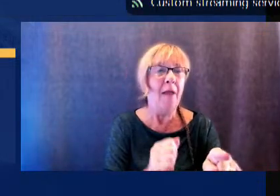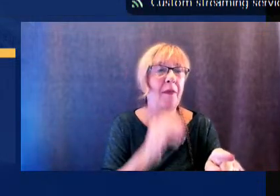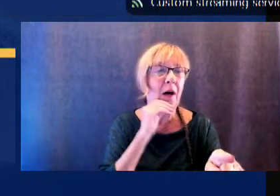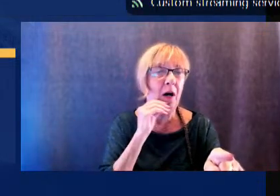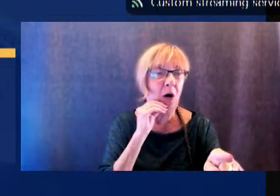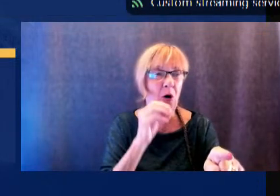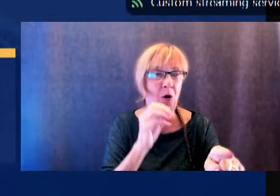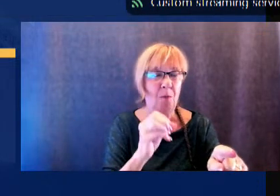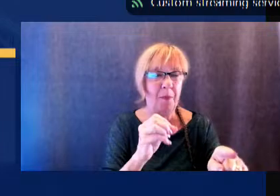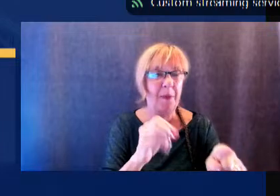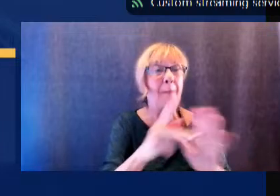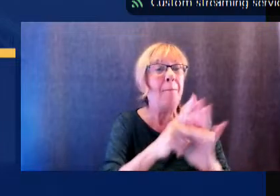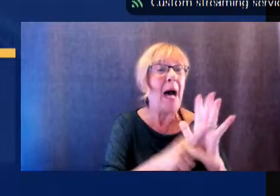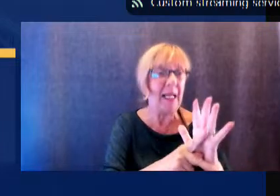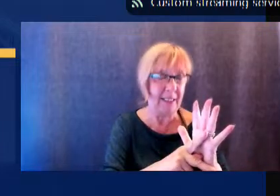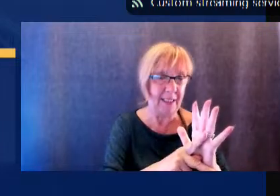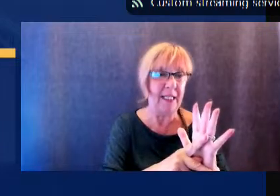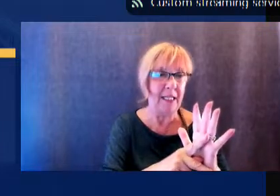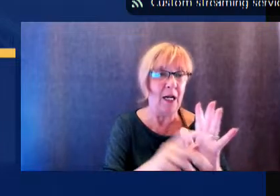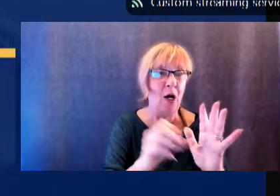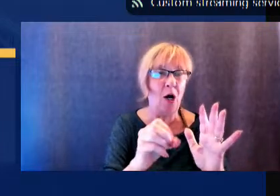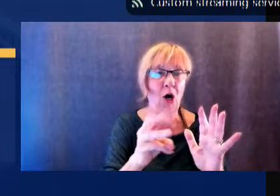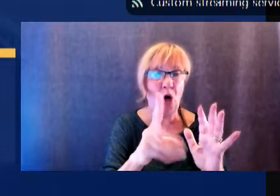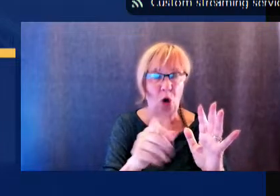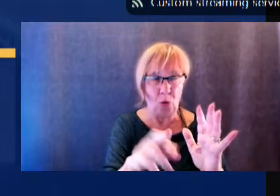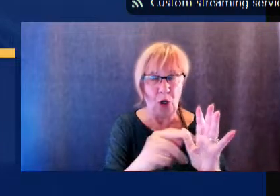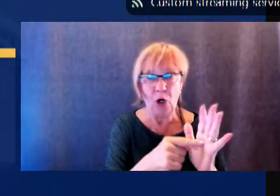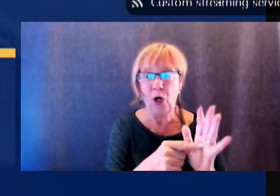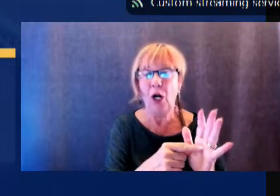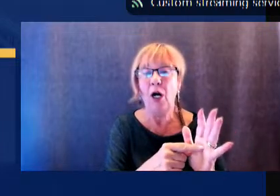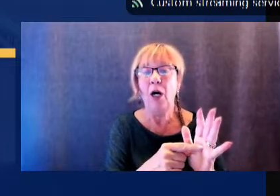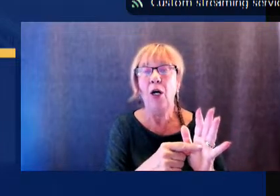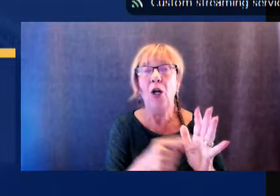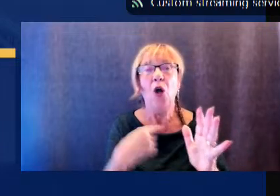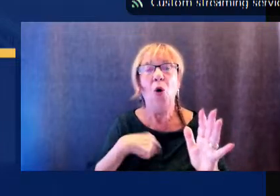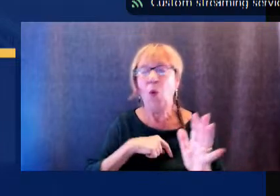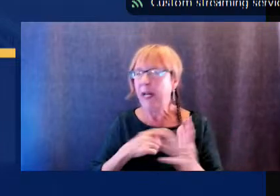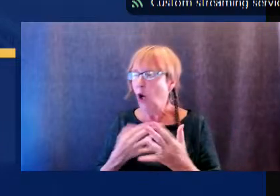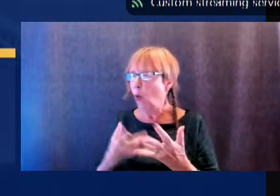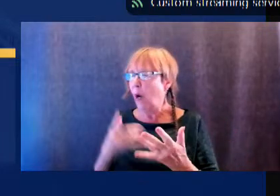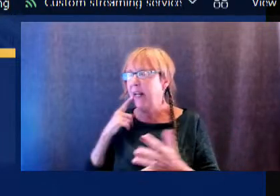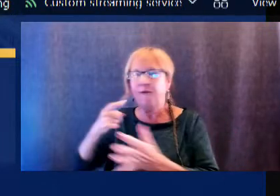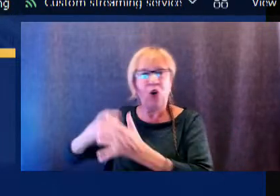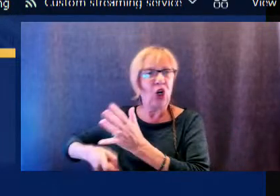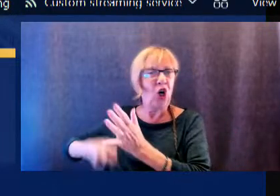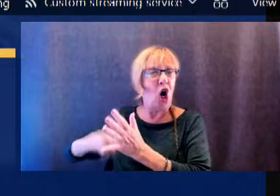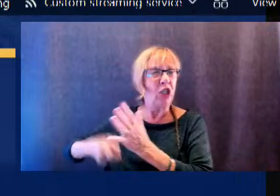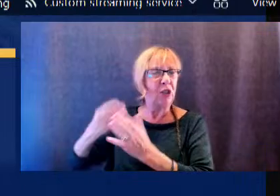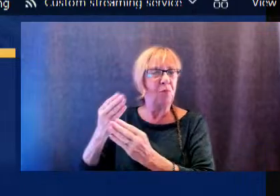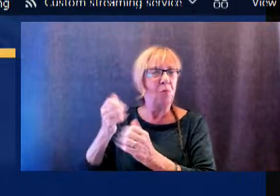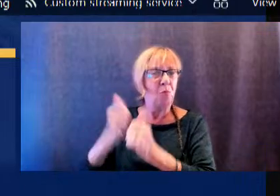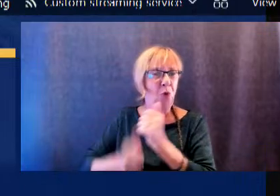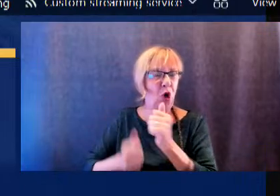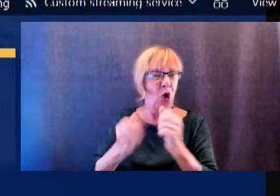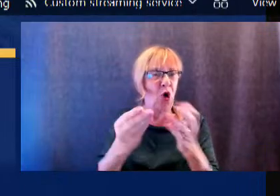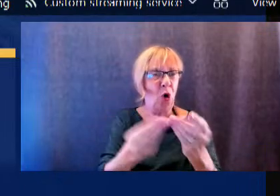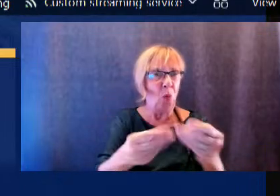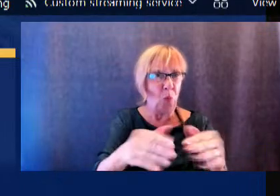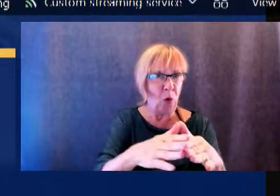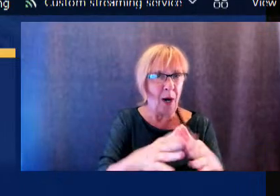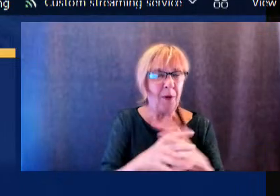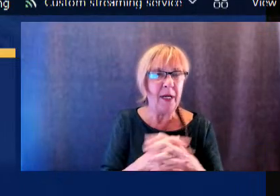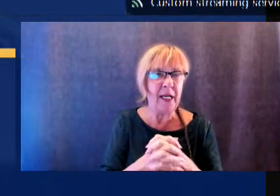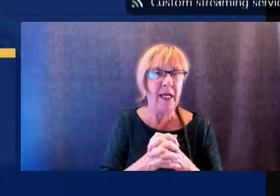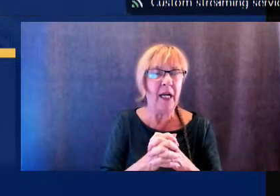We're waiting for data from Army Corps of Engineers on the cost per property. And the earliest date for policies that do have a specific fire debris